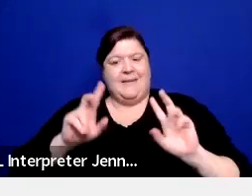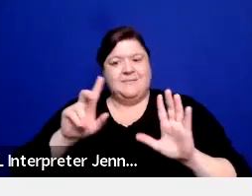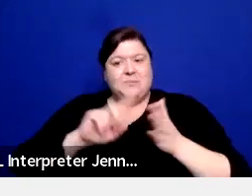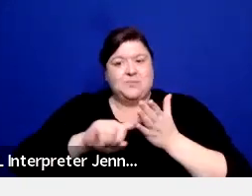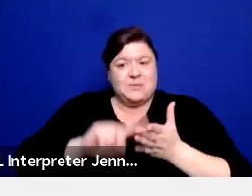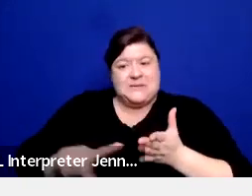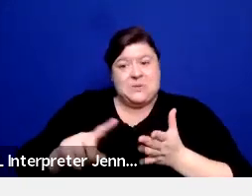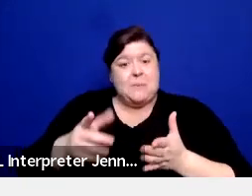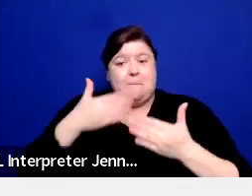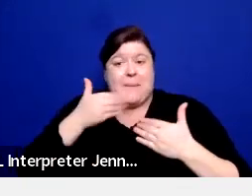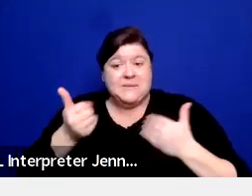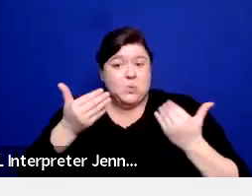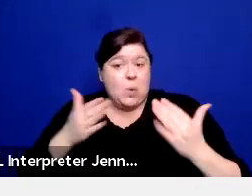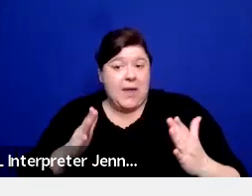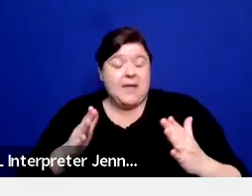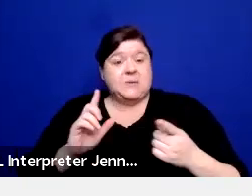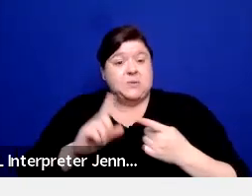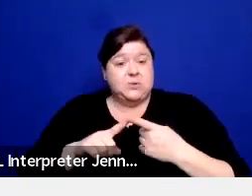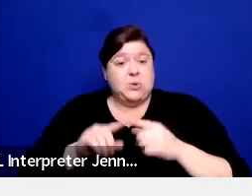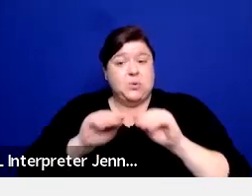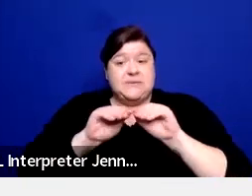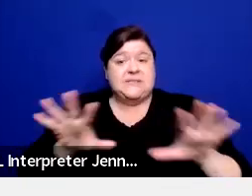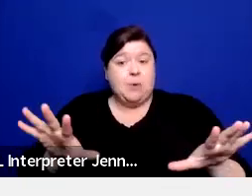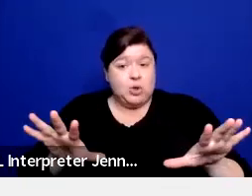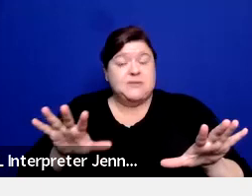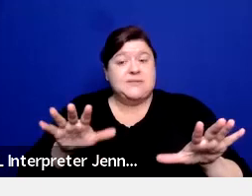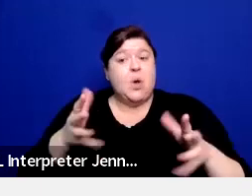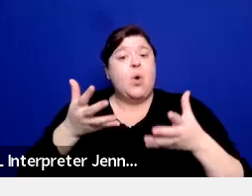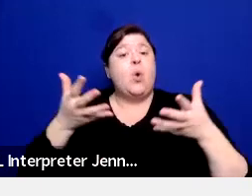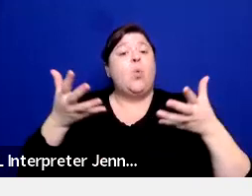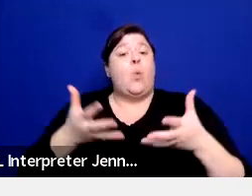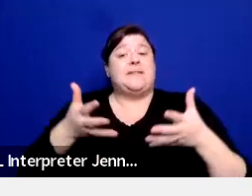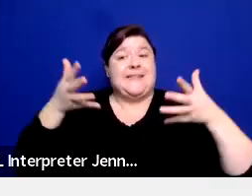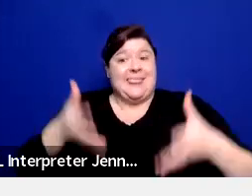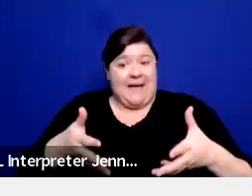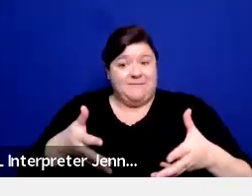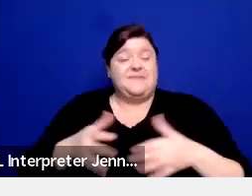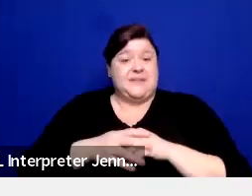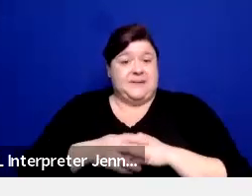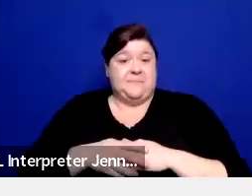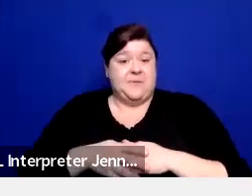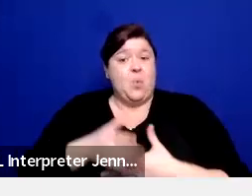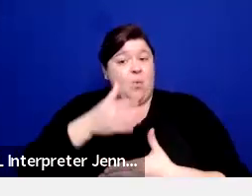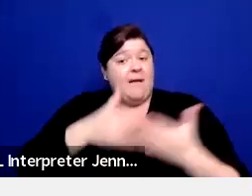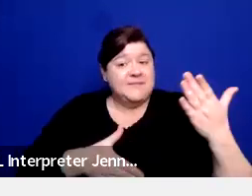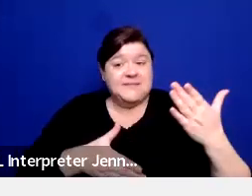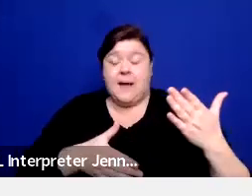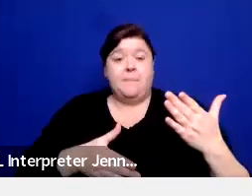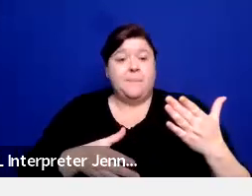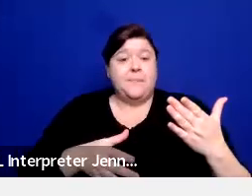what the best way is going to be to disperse the rest of the funds. We will have some that we're not